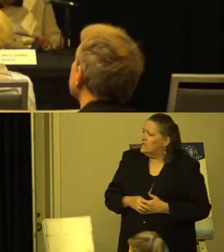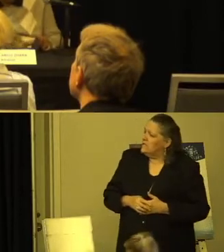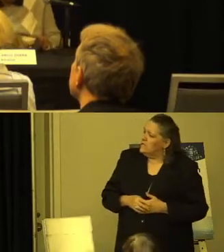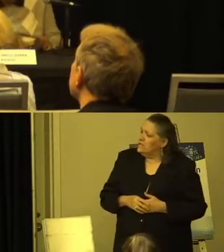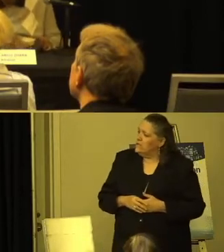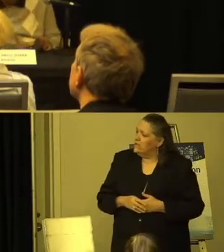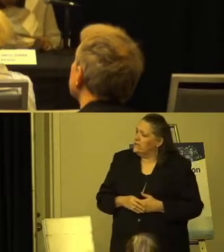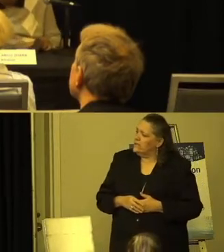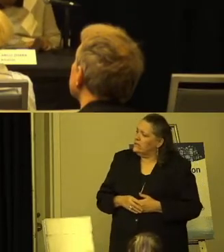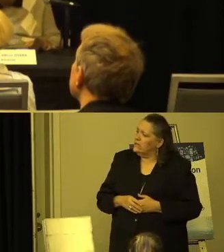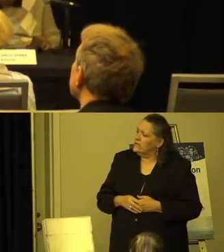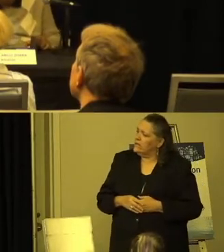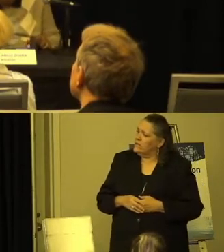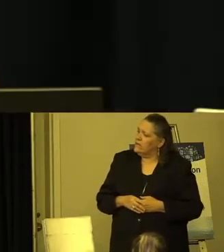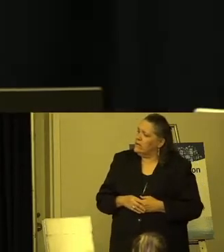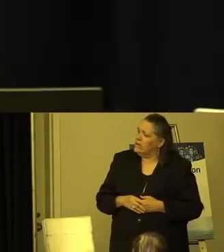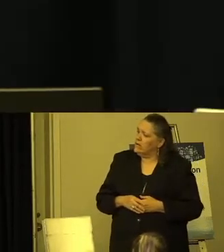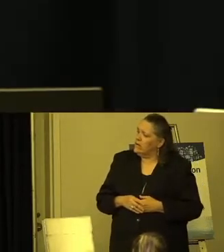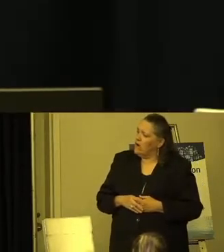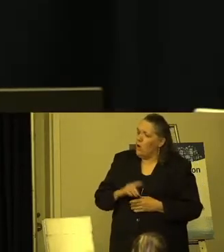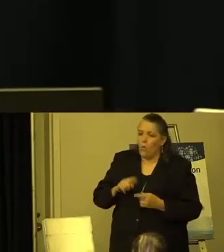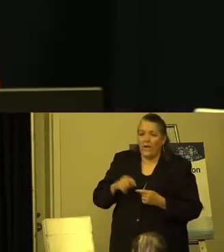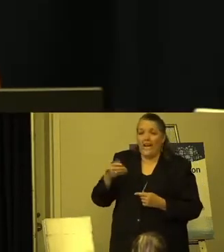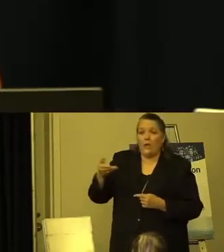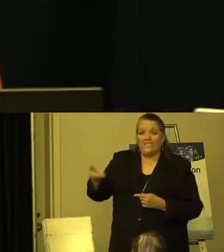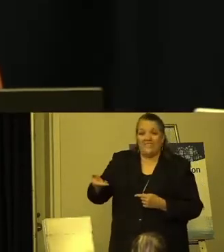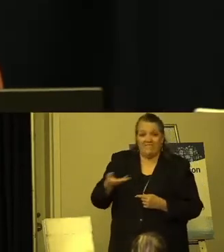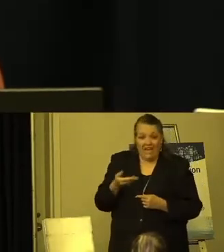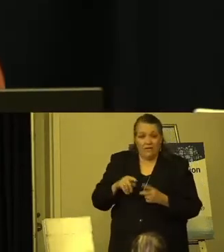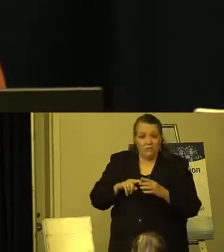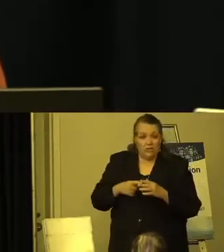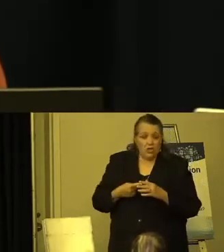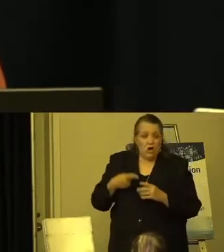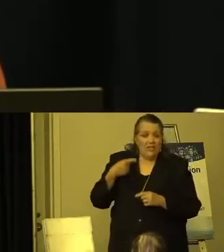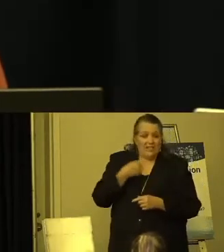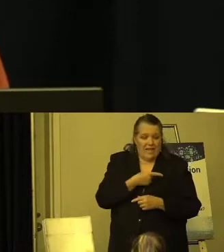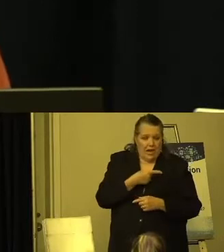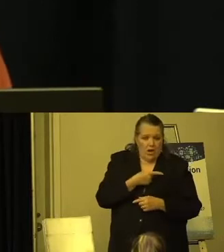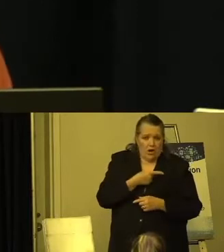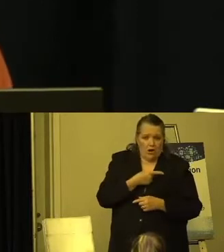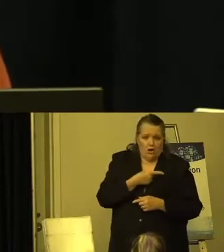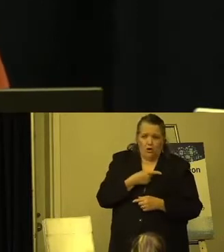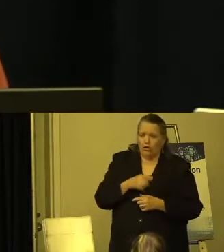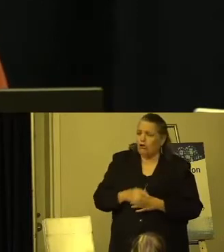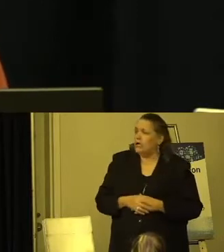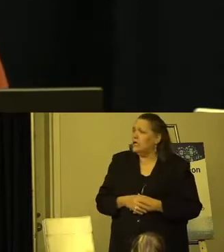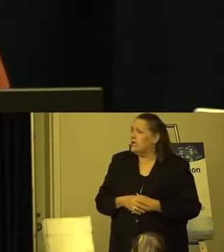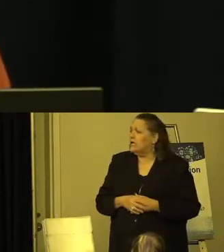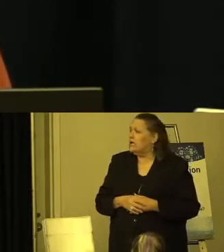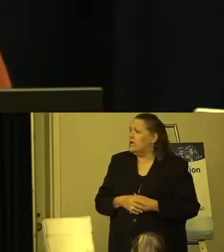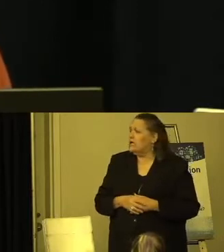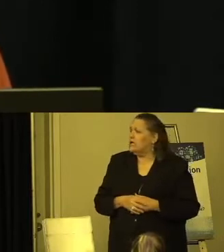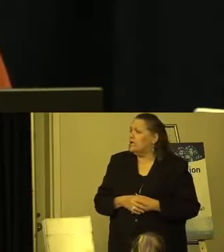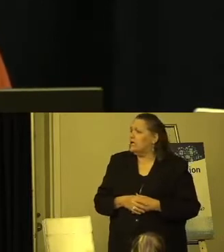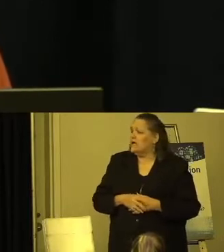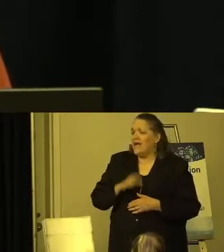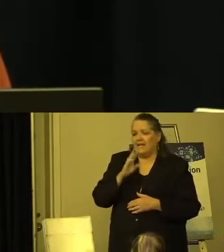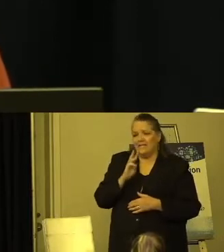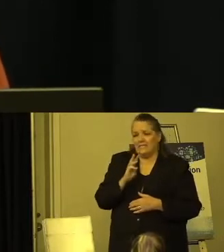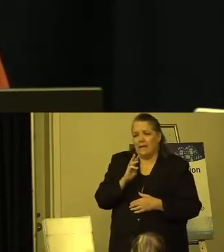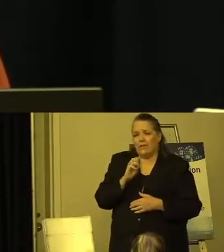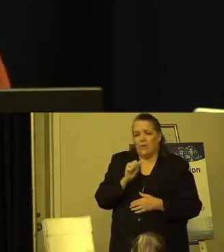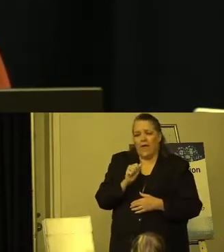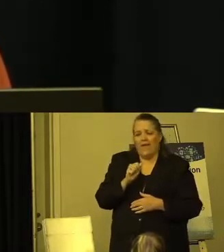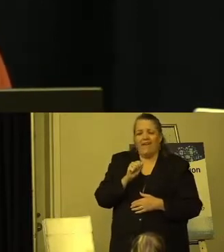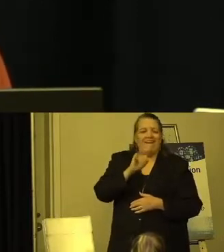start at the Web Accessibility Initiative, I think somebody told me, well, you'll need to make sure